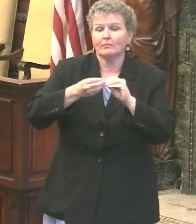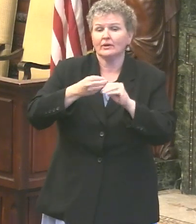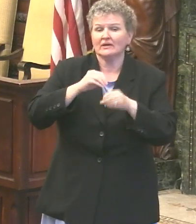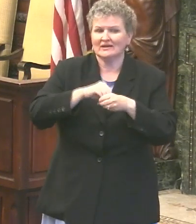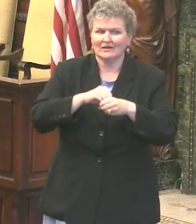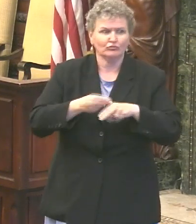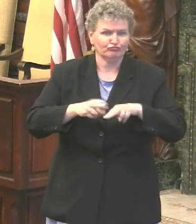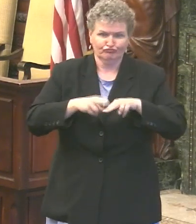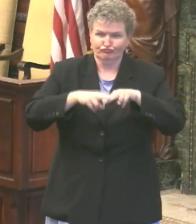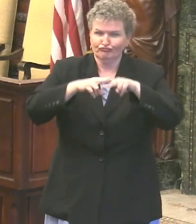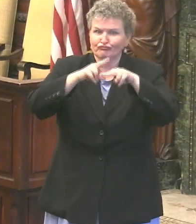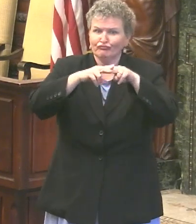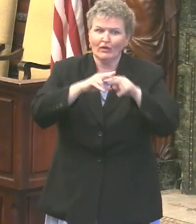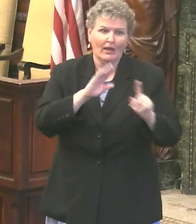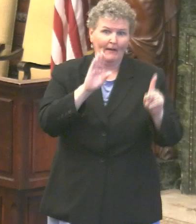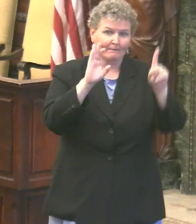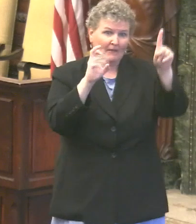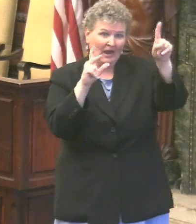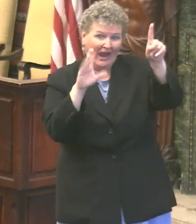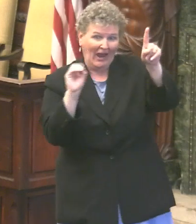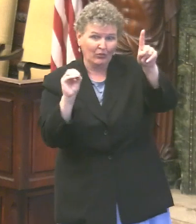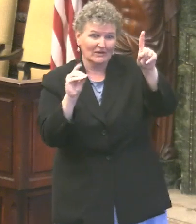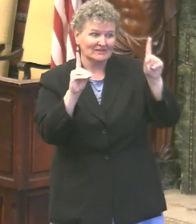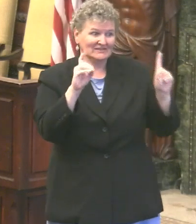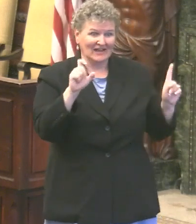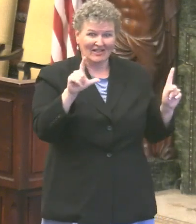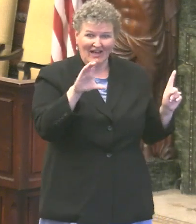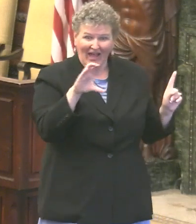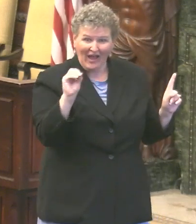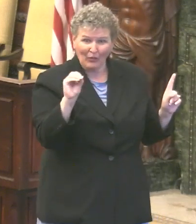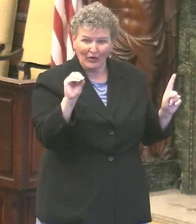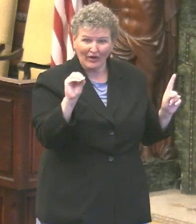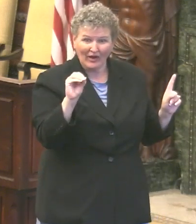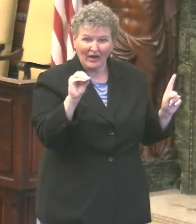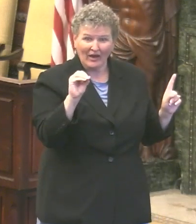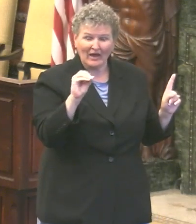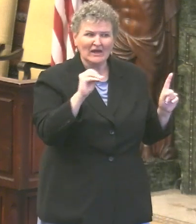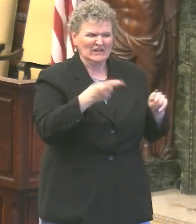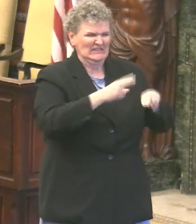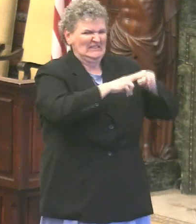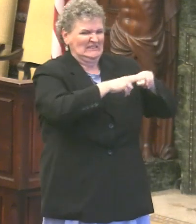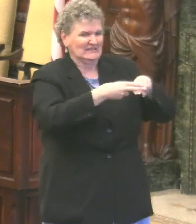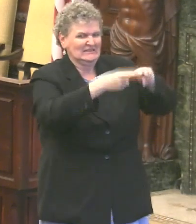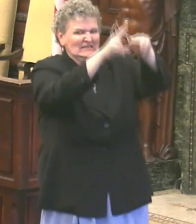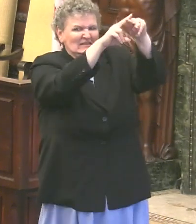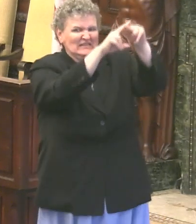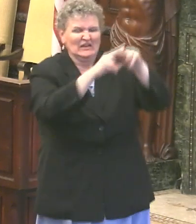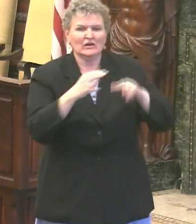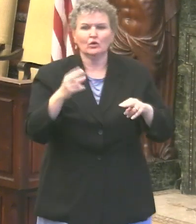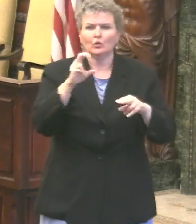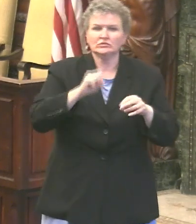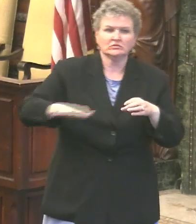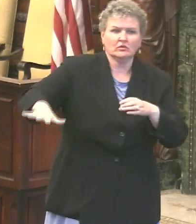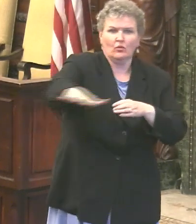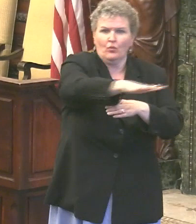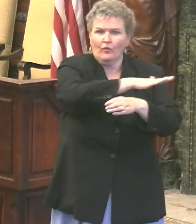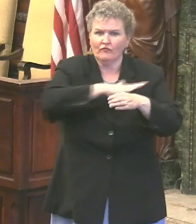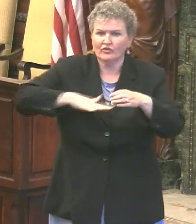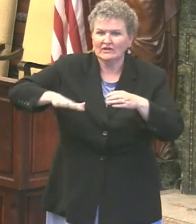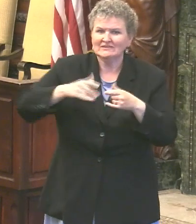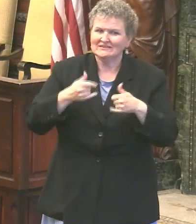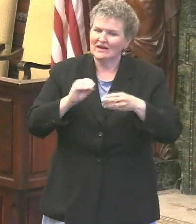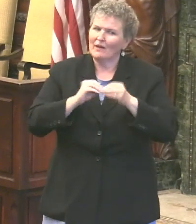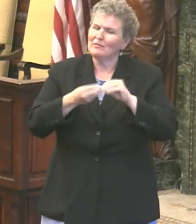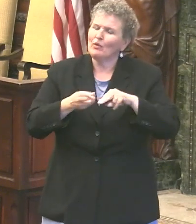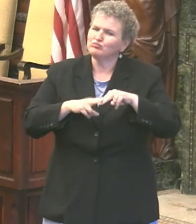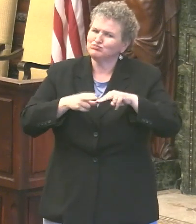in Bucks County and in Delaware and Pennsylvania as a whole. In the U.S. as a whole, the epidemic continues to increase. We're